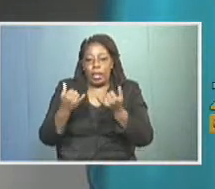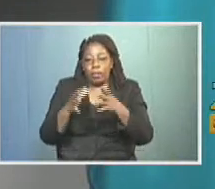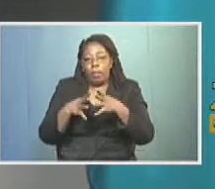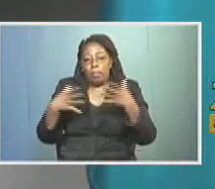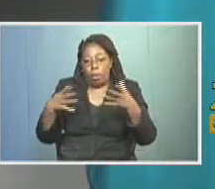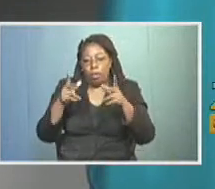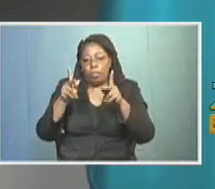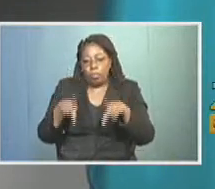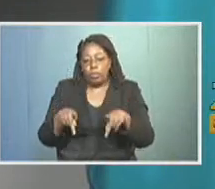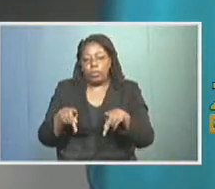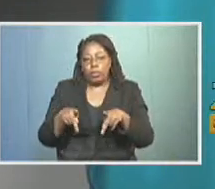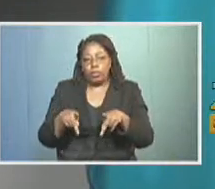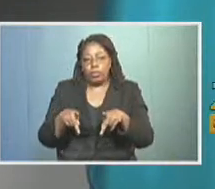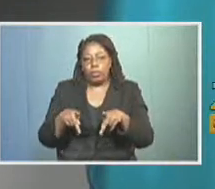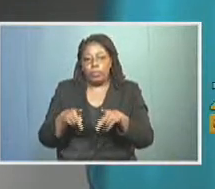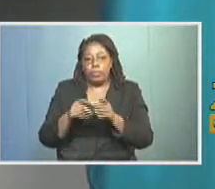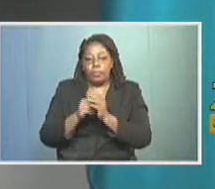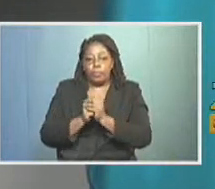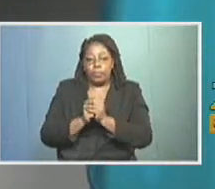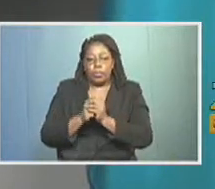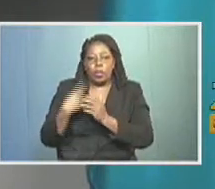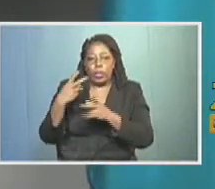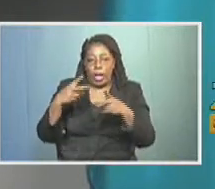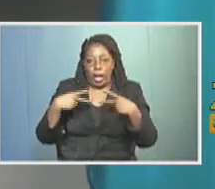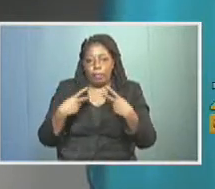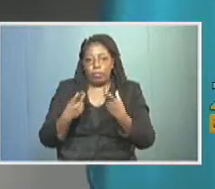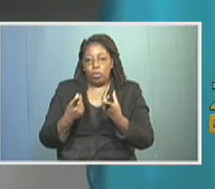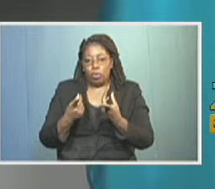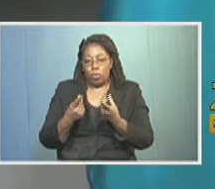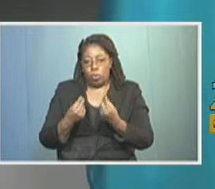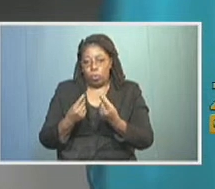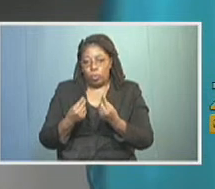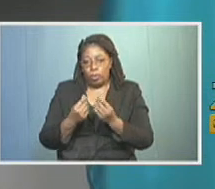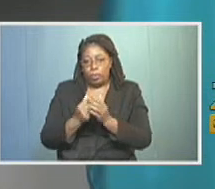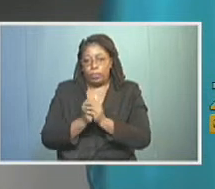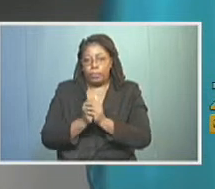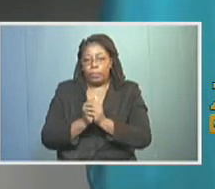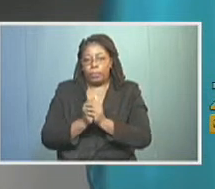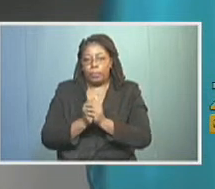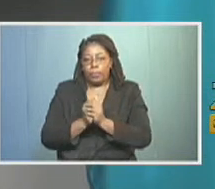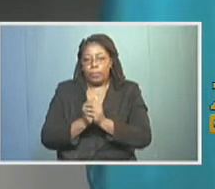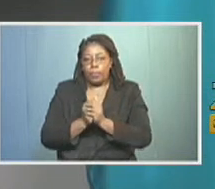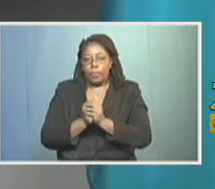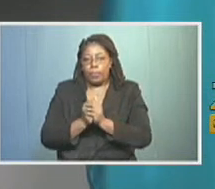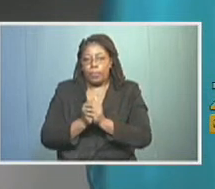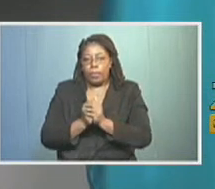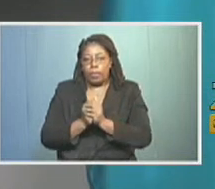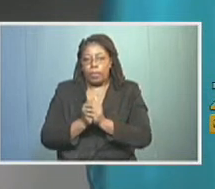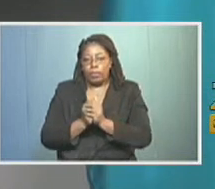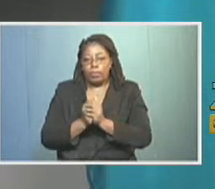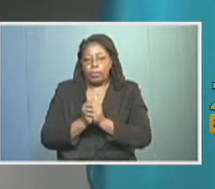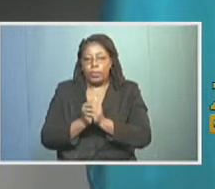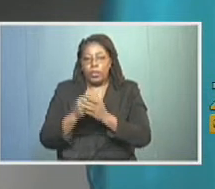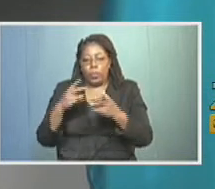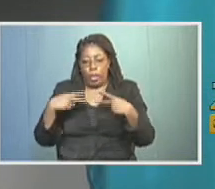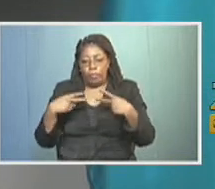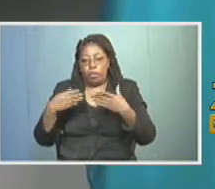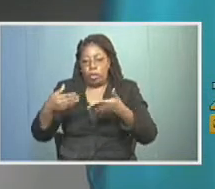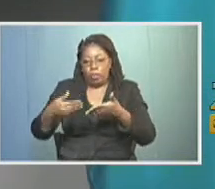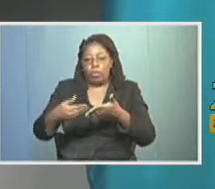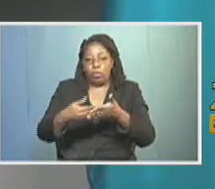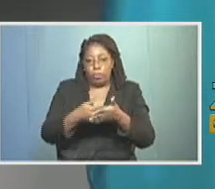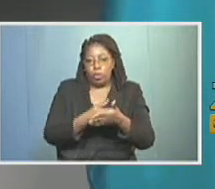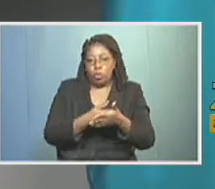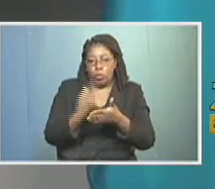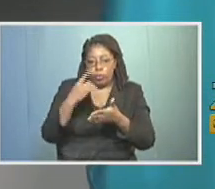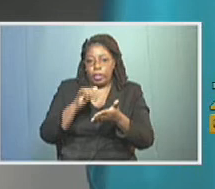to be captured in that exercise, that we will have to do a blanket, we'll have to have a blanket exercise for that. So we are